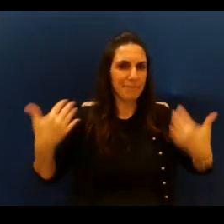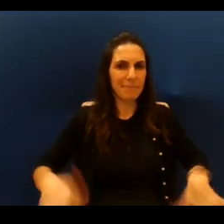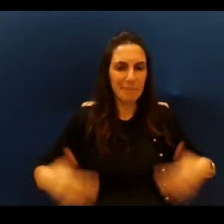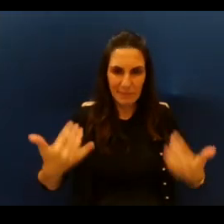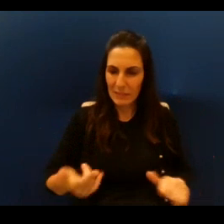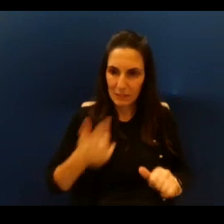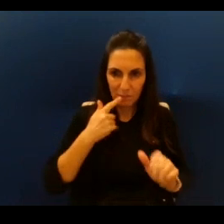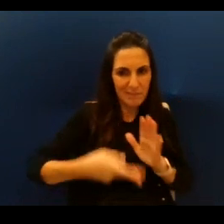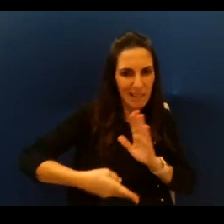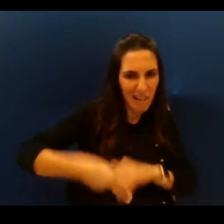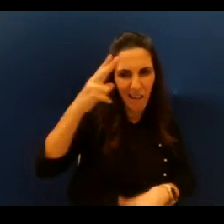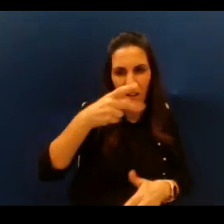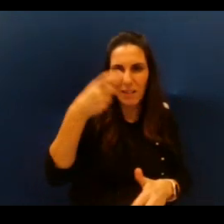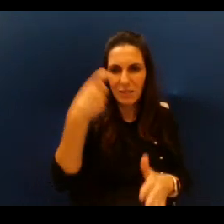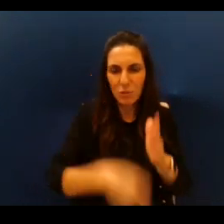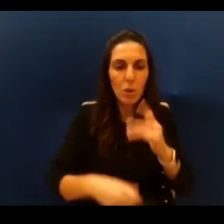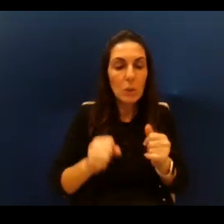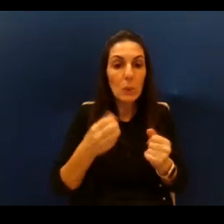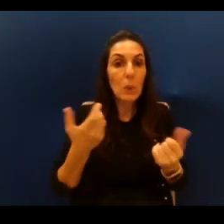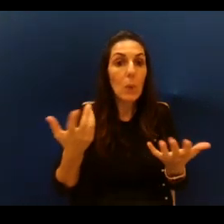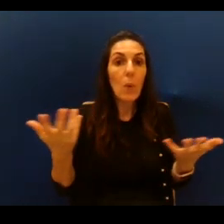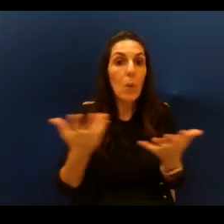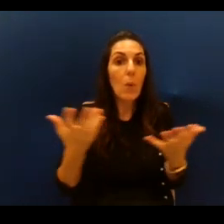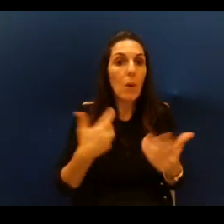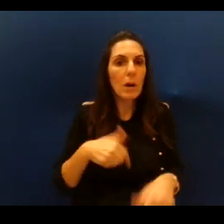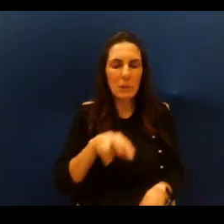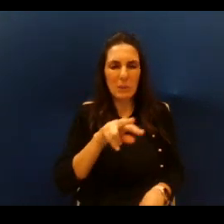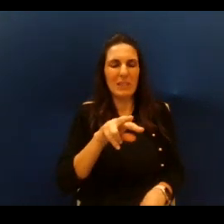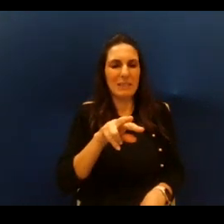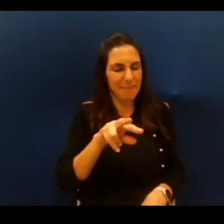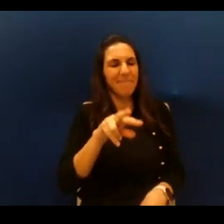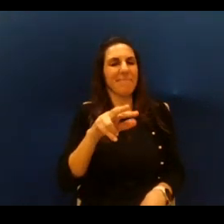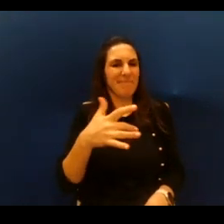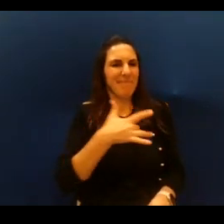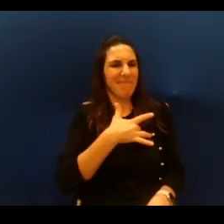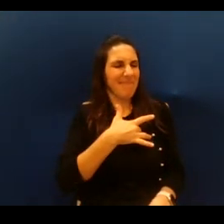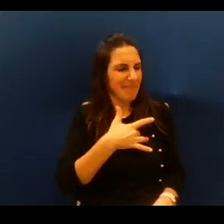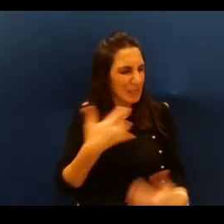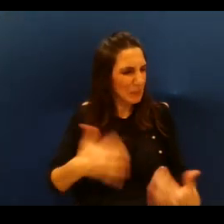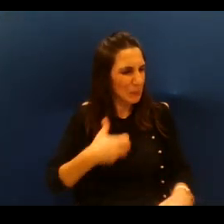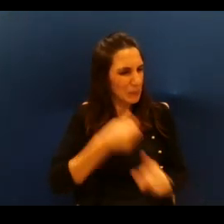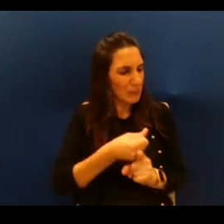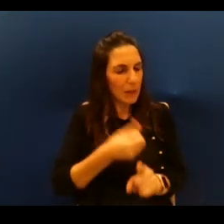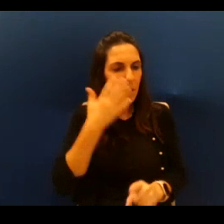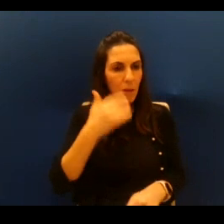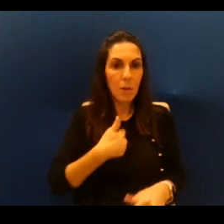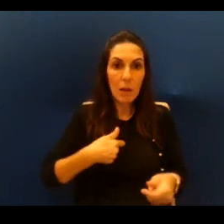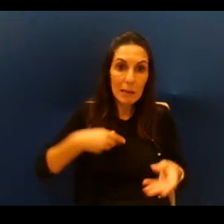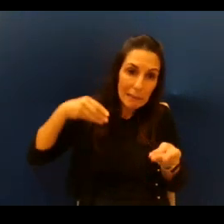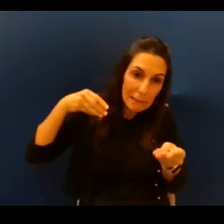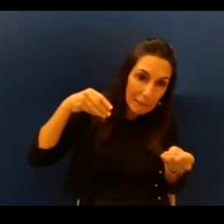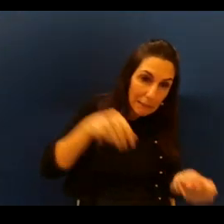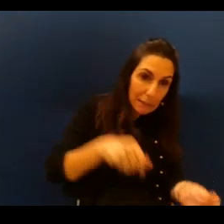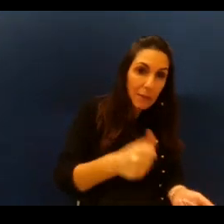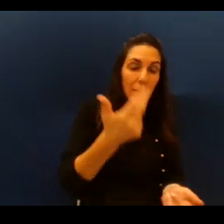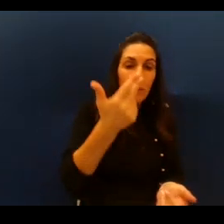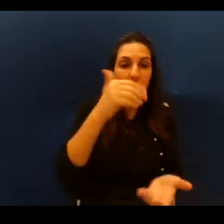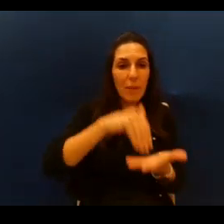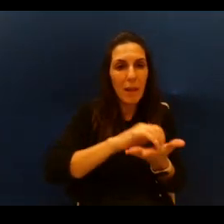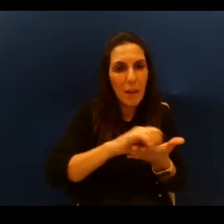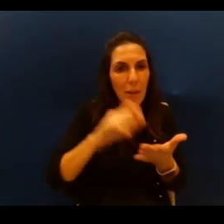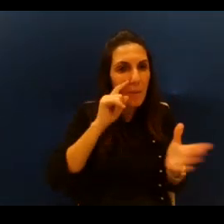factor. But really, you know, the thing that really disheartens us is that we've spent about $13,000 in plans that have been